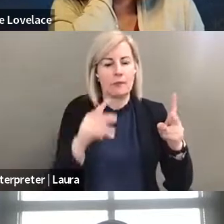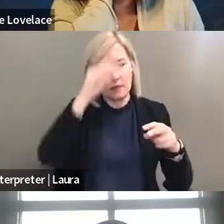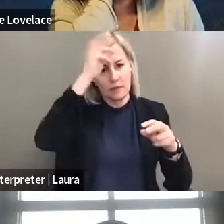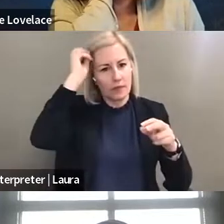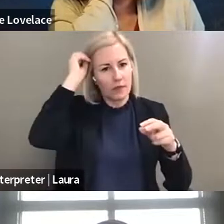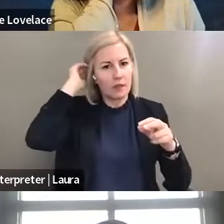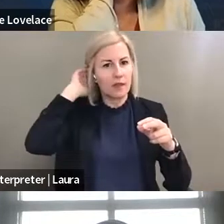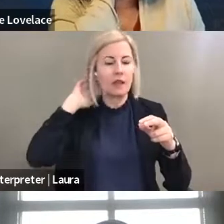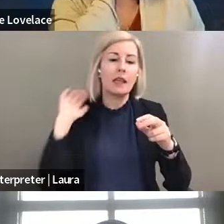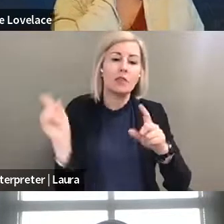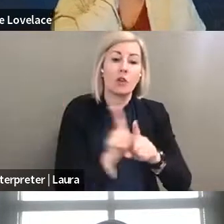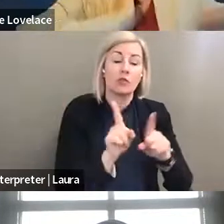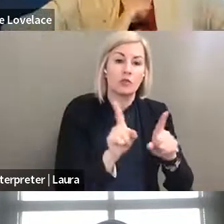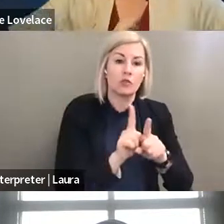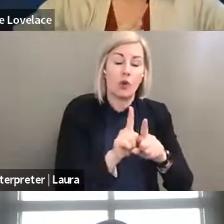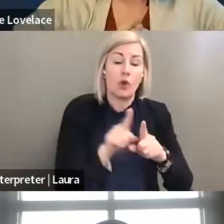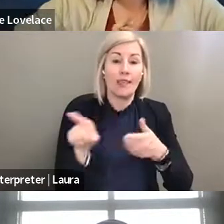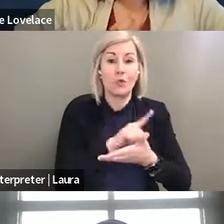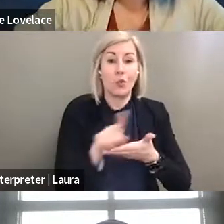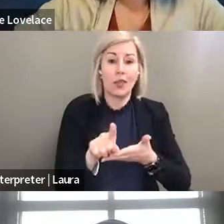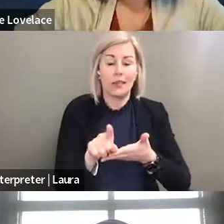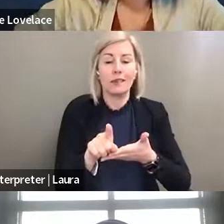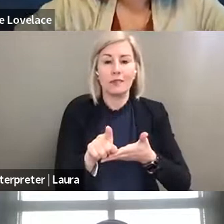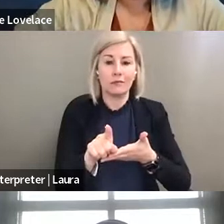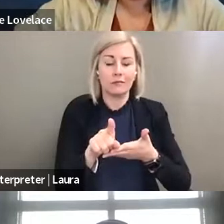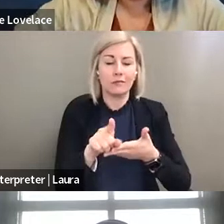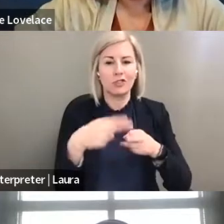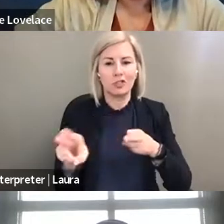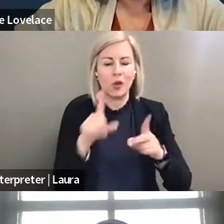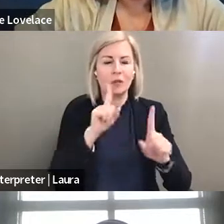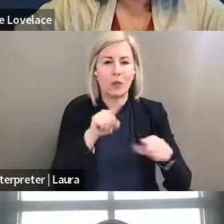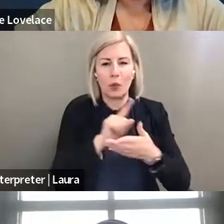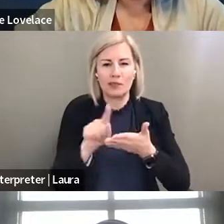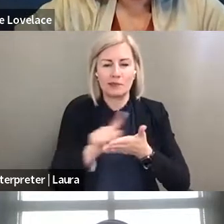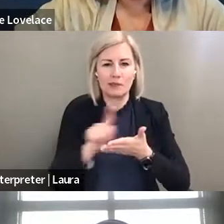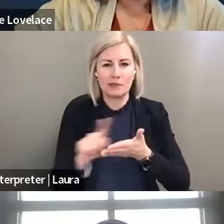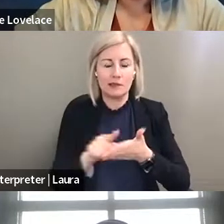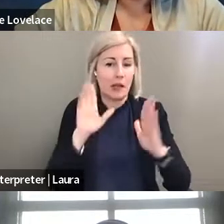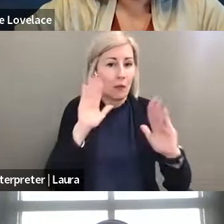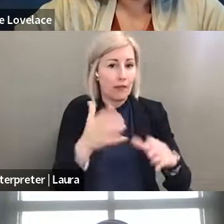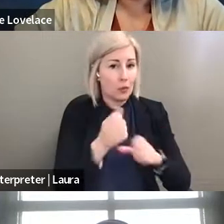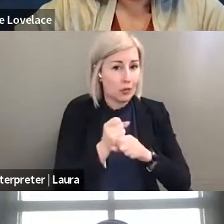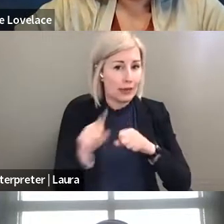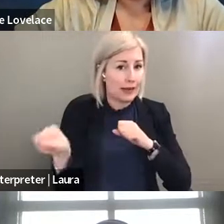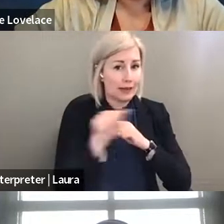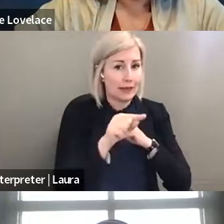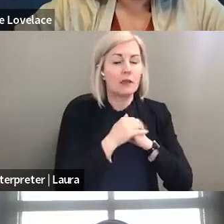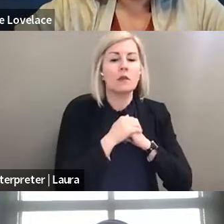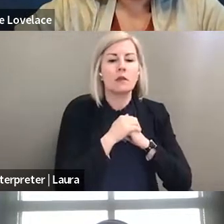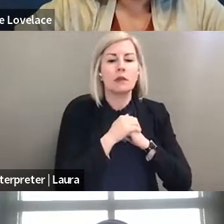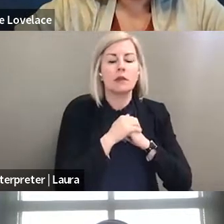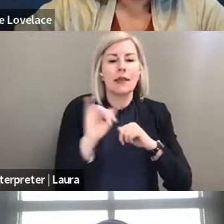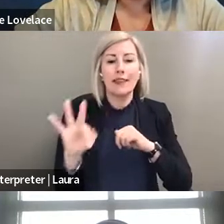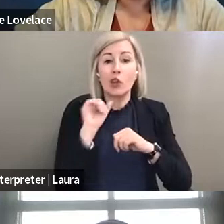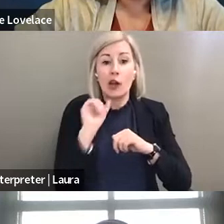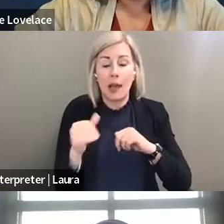in our this week at the Capital reports, the weekly reports that you hopefully are getting. If you're not, put